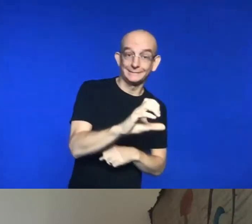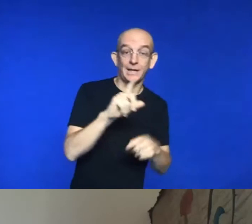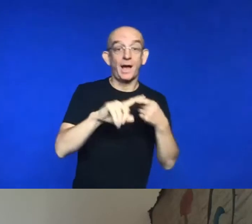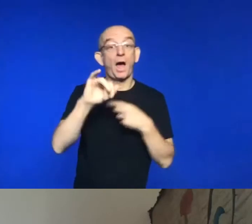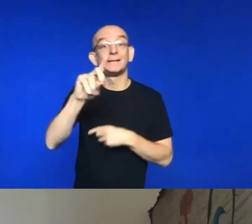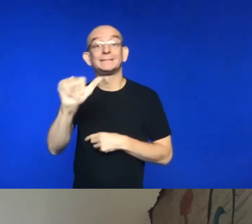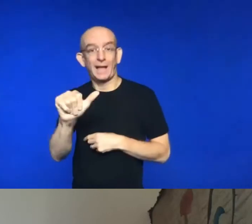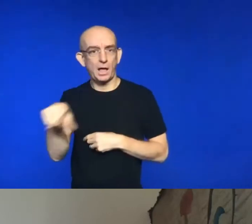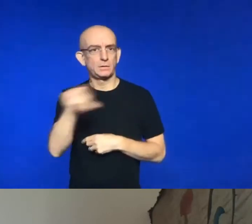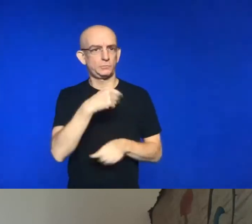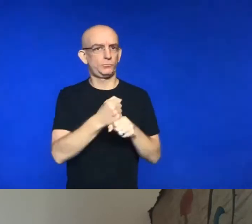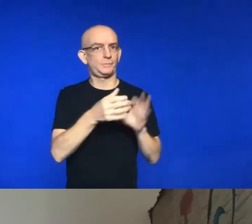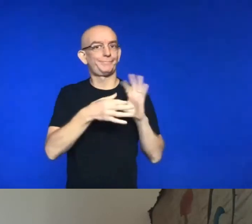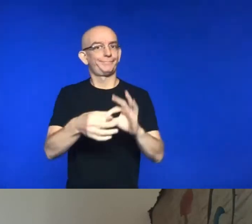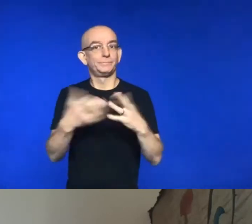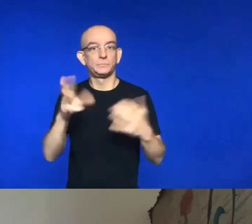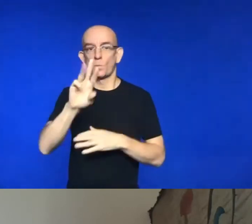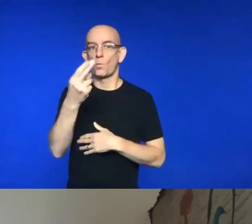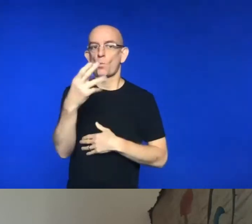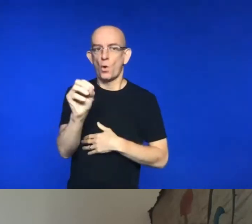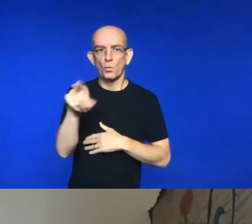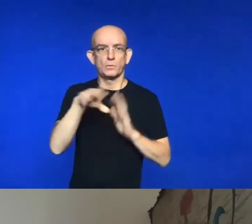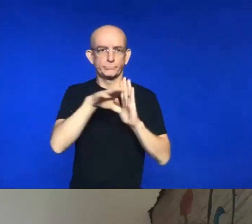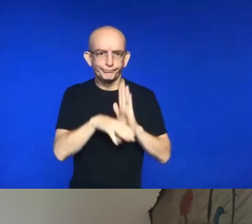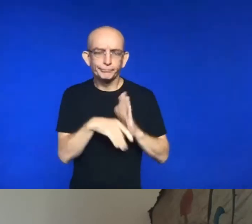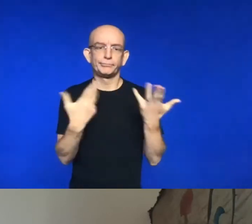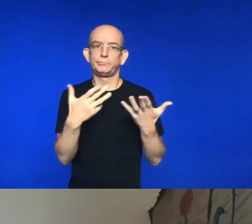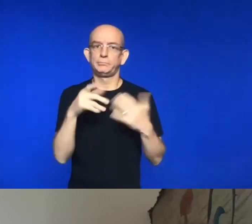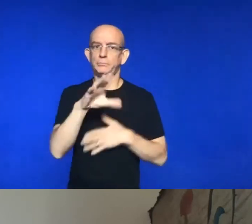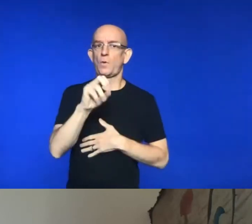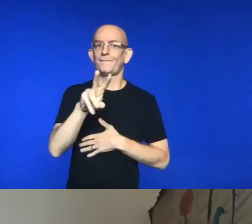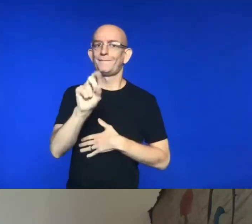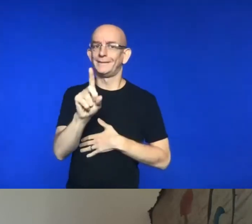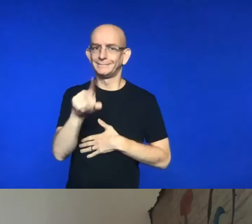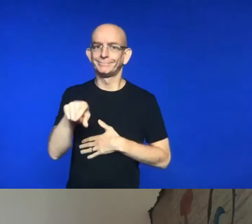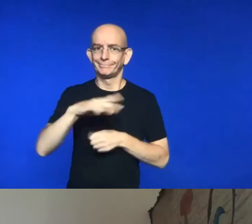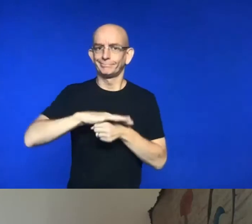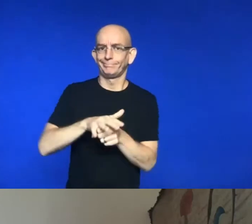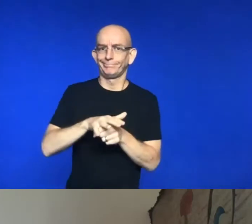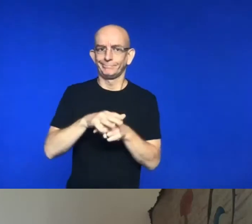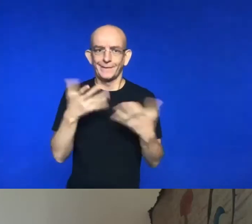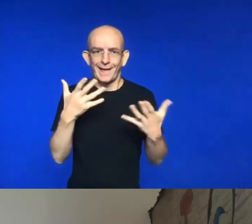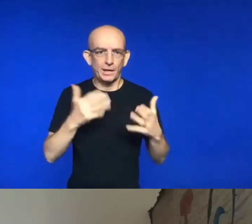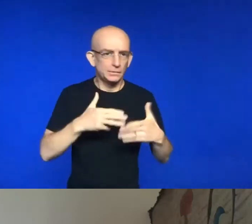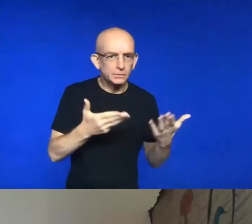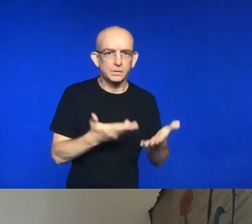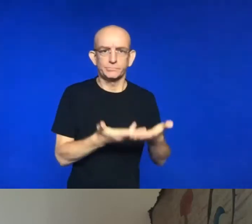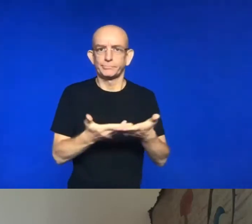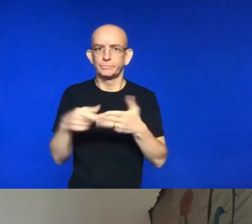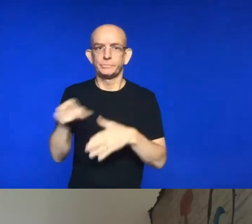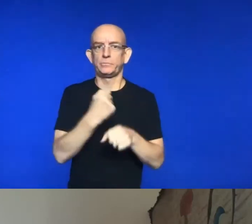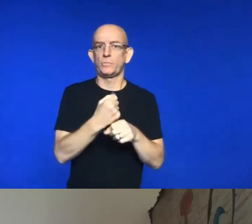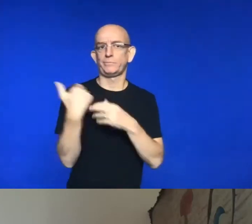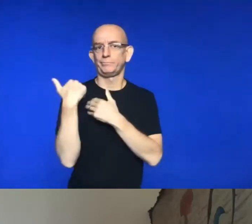way, and you ensure that the participation of persons with disabilities and organizations that work to